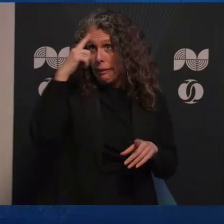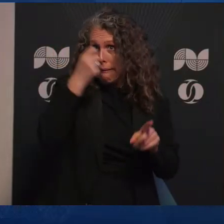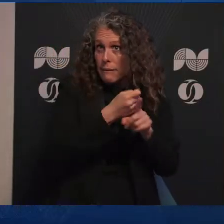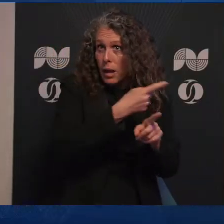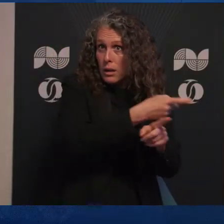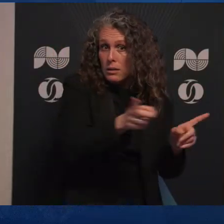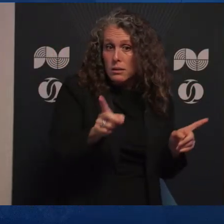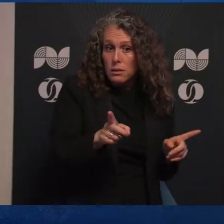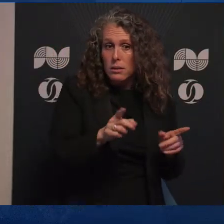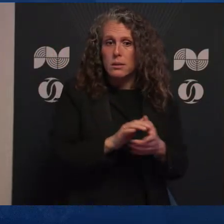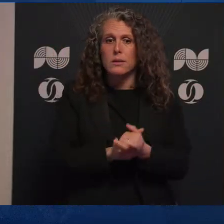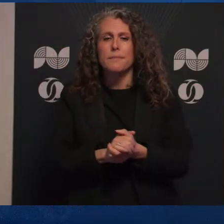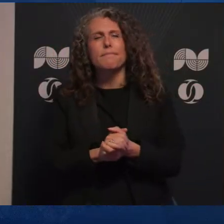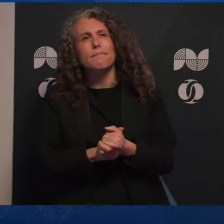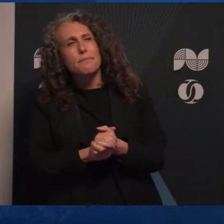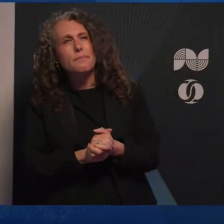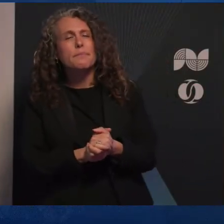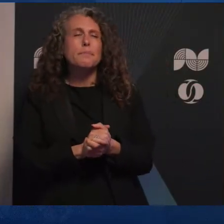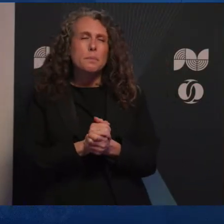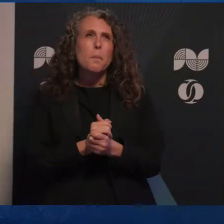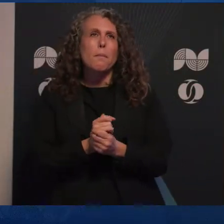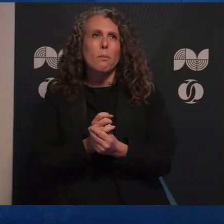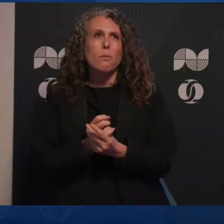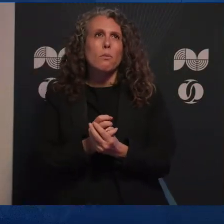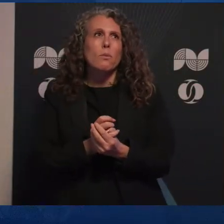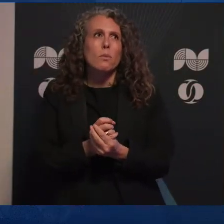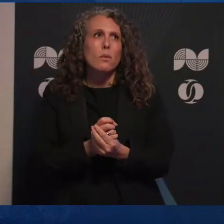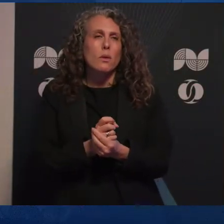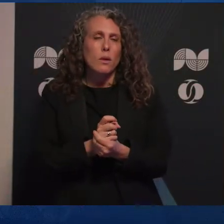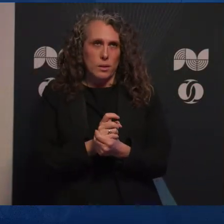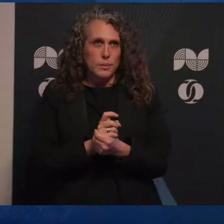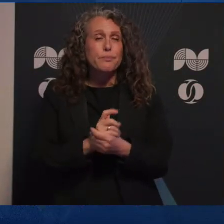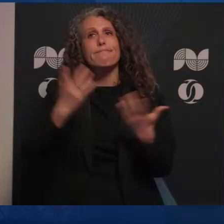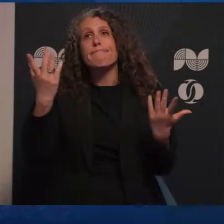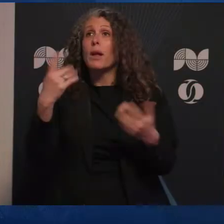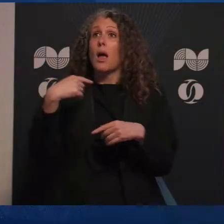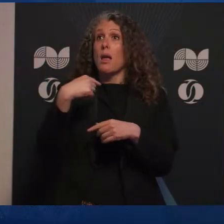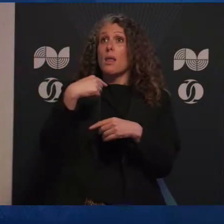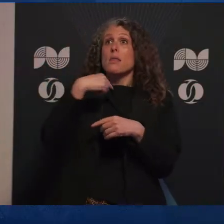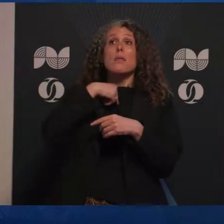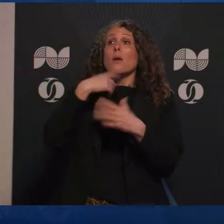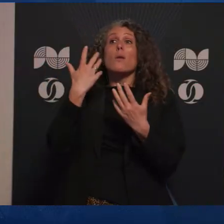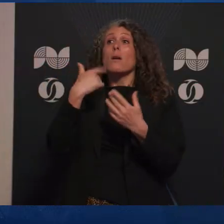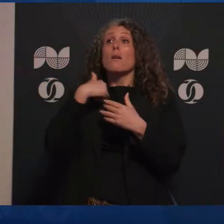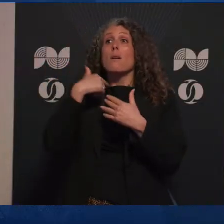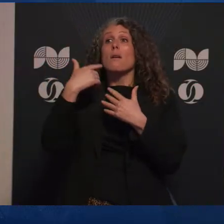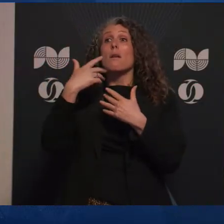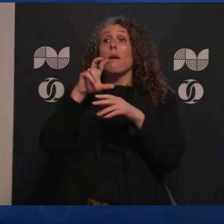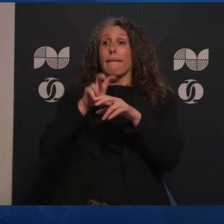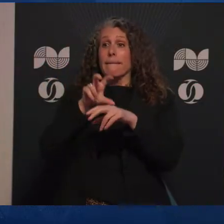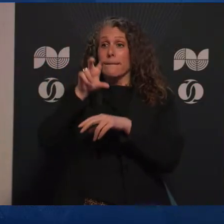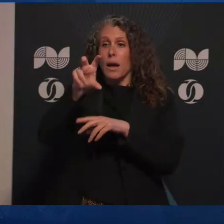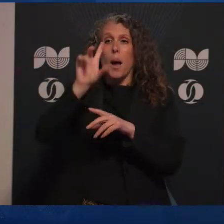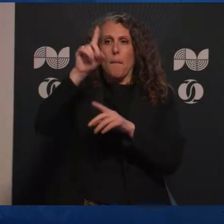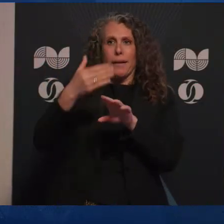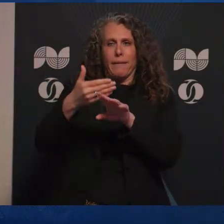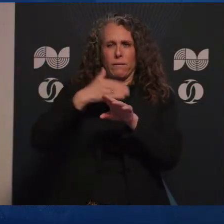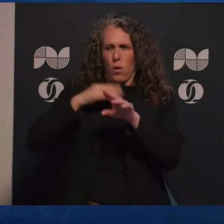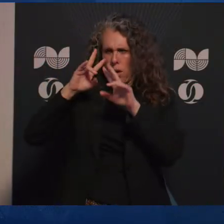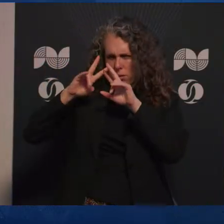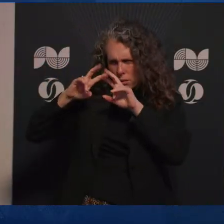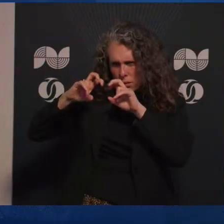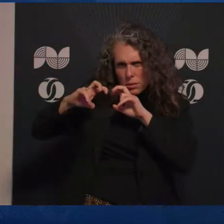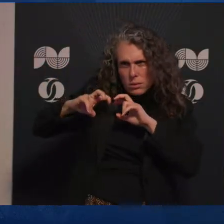growing firms, when we make an investment, part of our due diligence involves studying